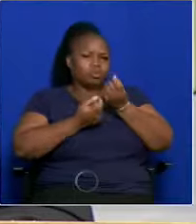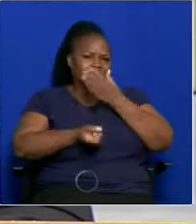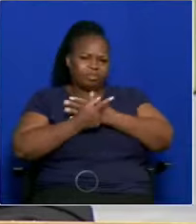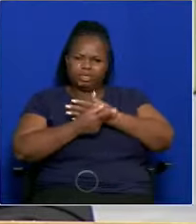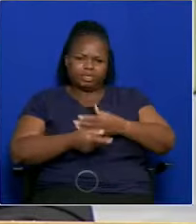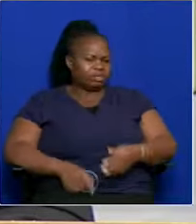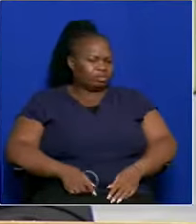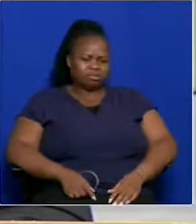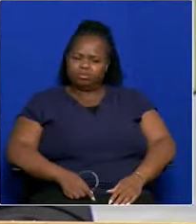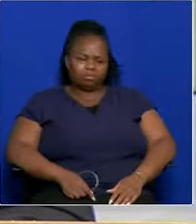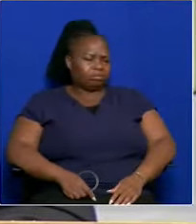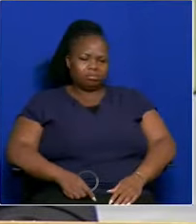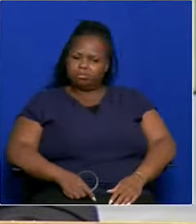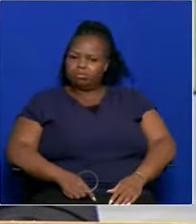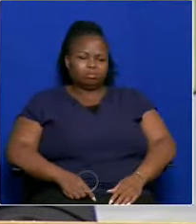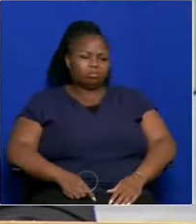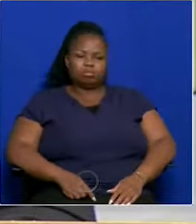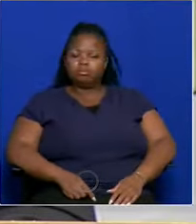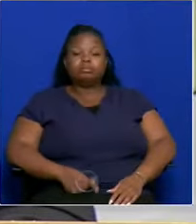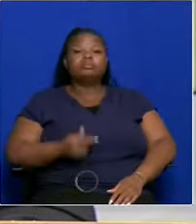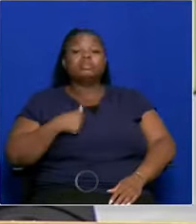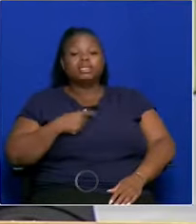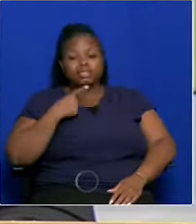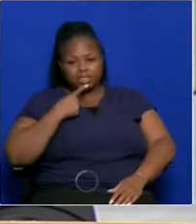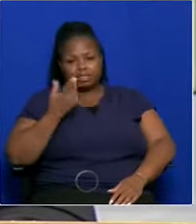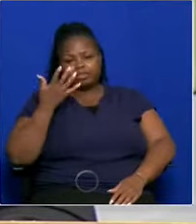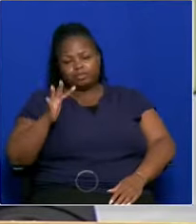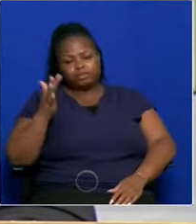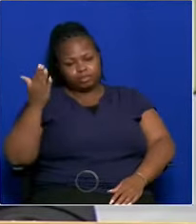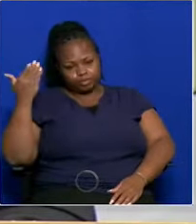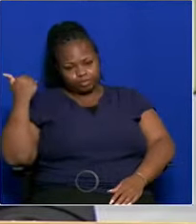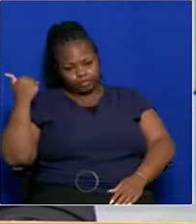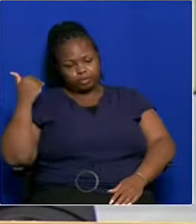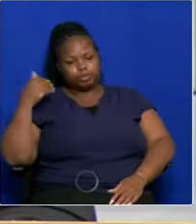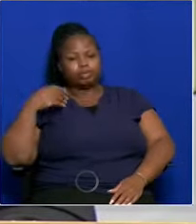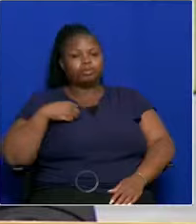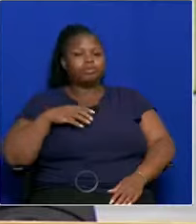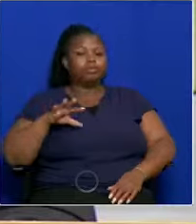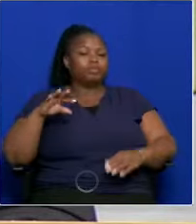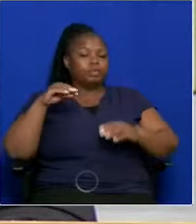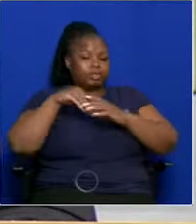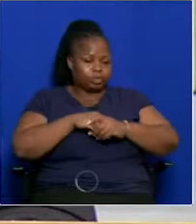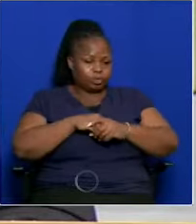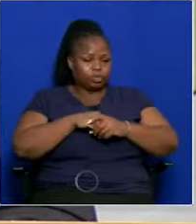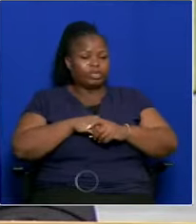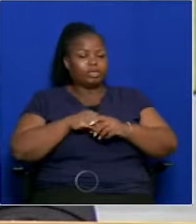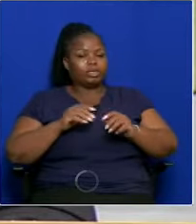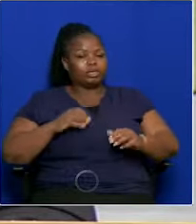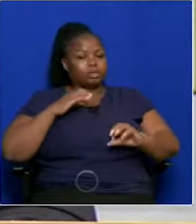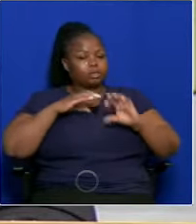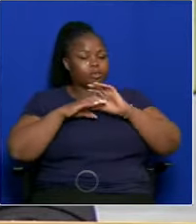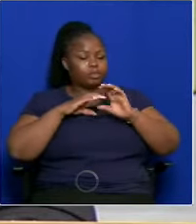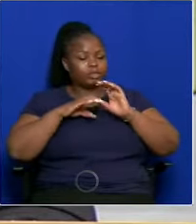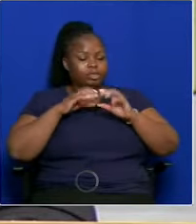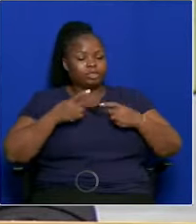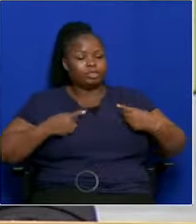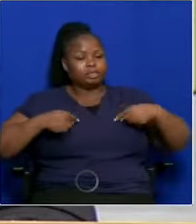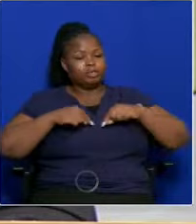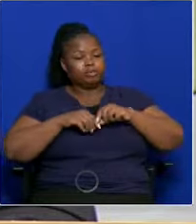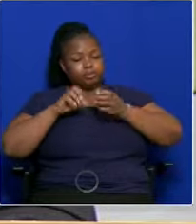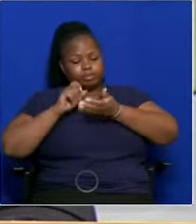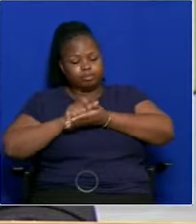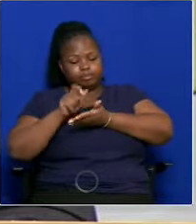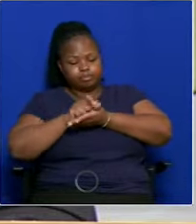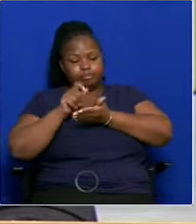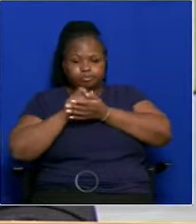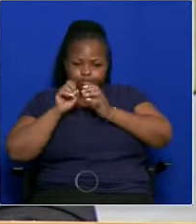whatsoever. As I have said, including our communication, they are publishing the same thing, negative